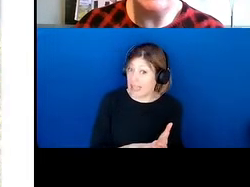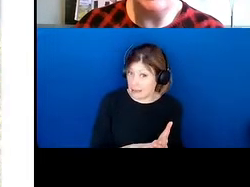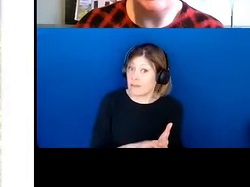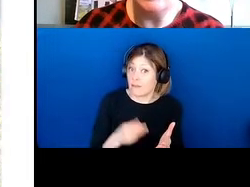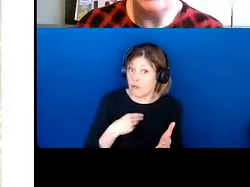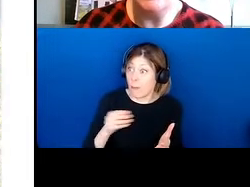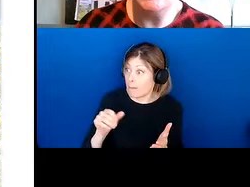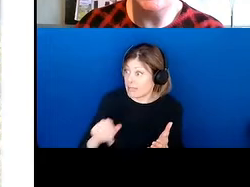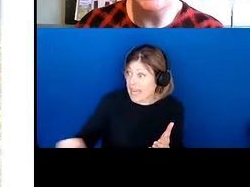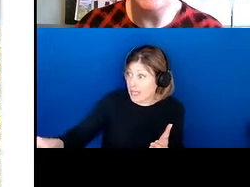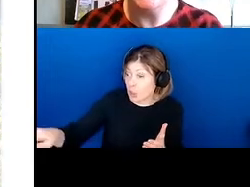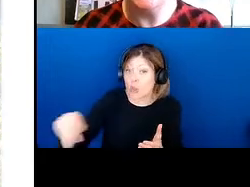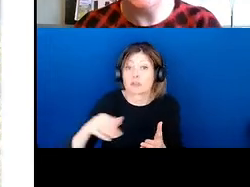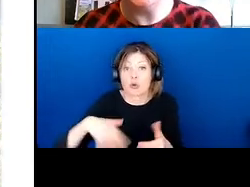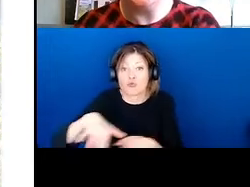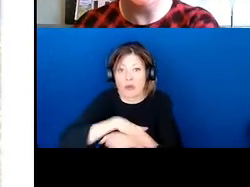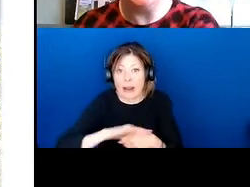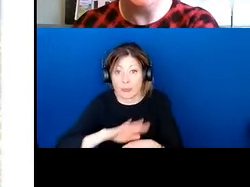around Painshill Park.